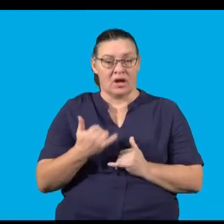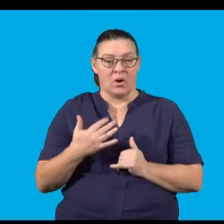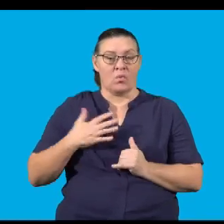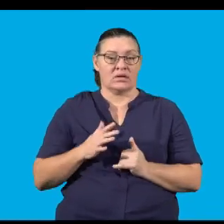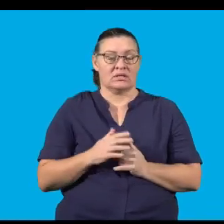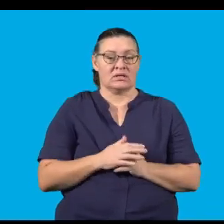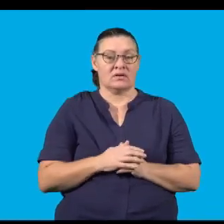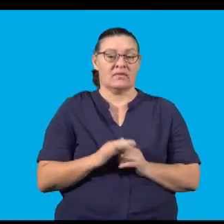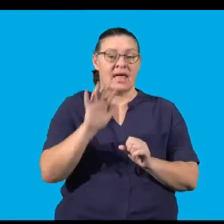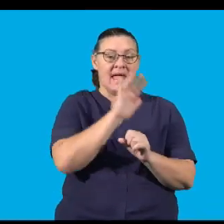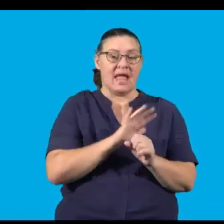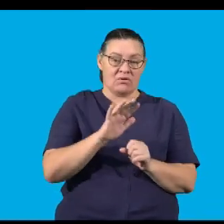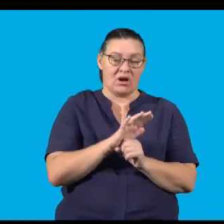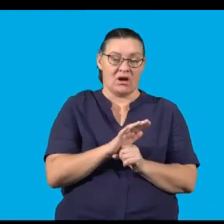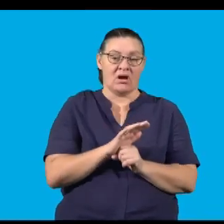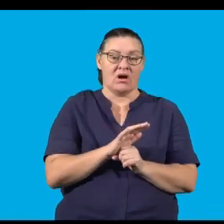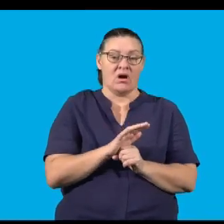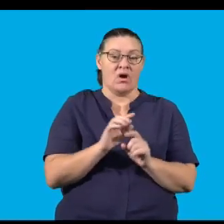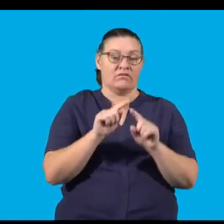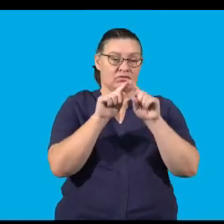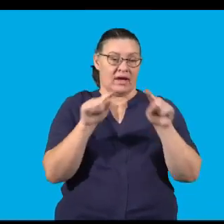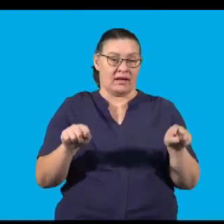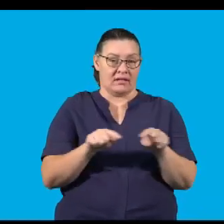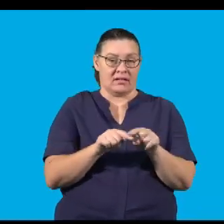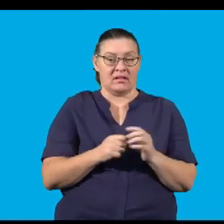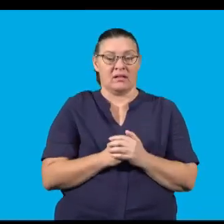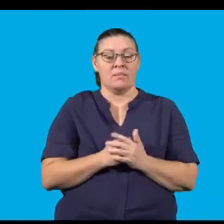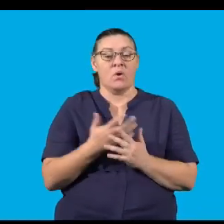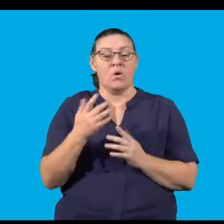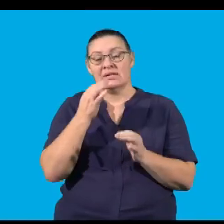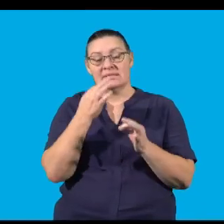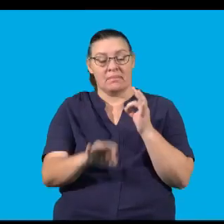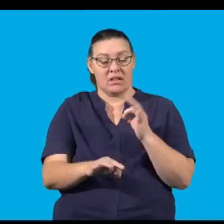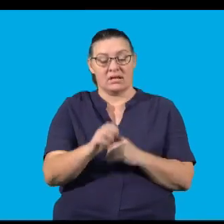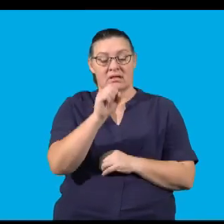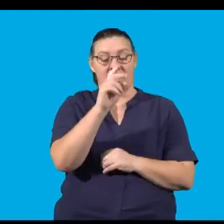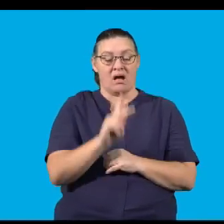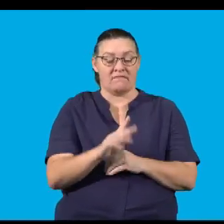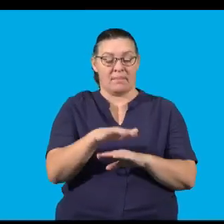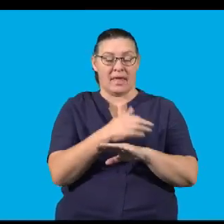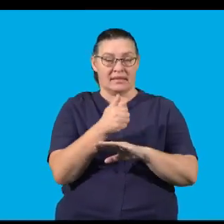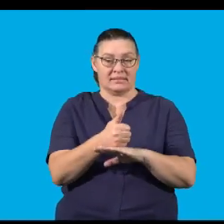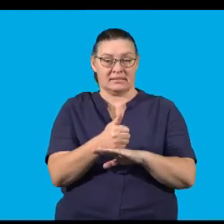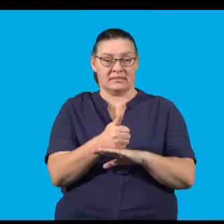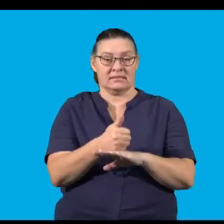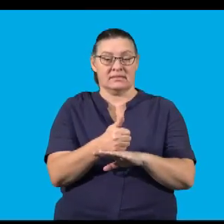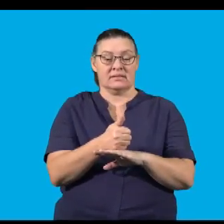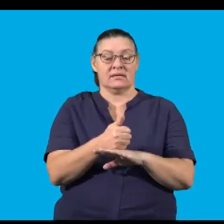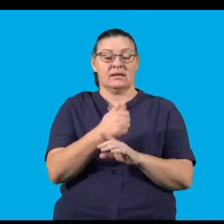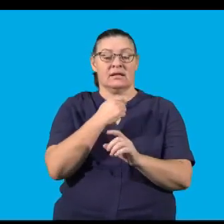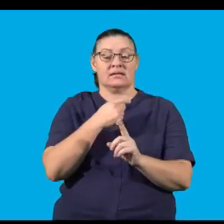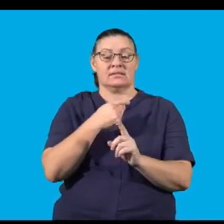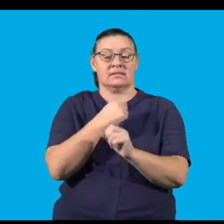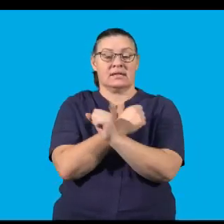out the area of the triangle, which we know is going to be the simplest formula, half base times